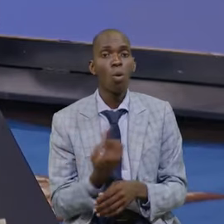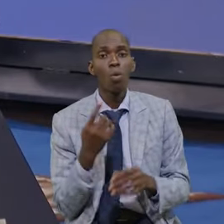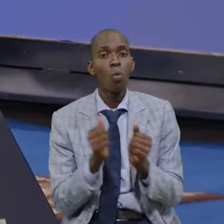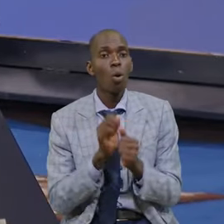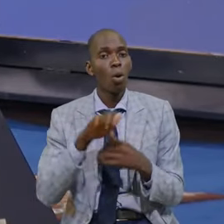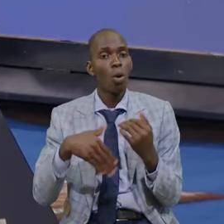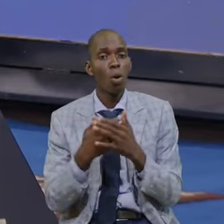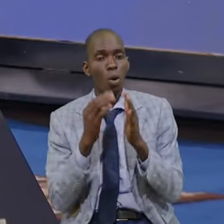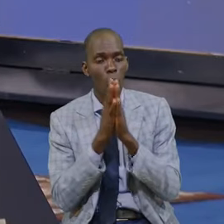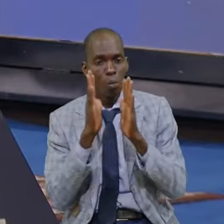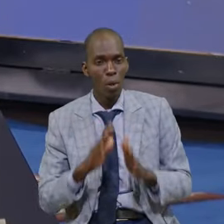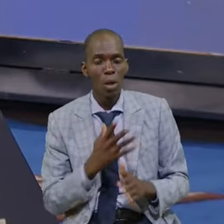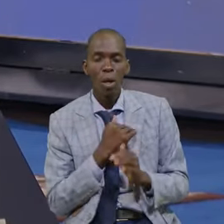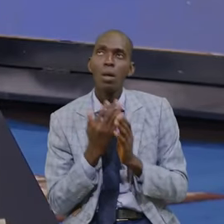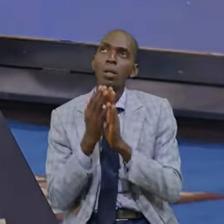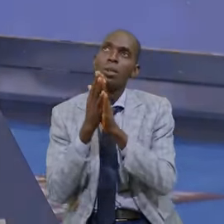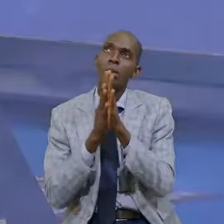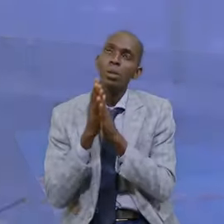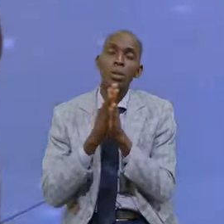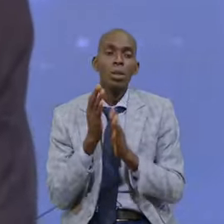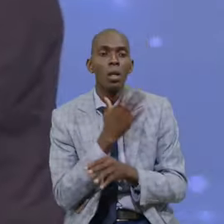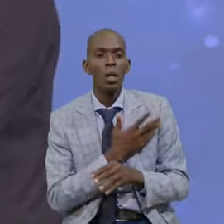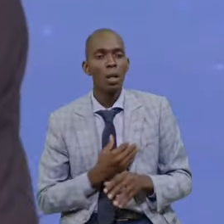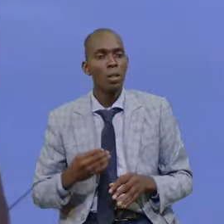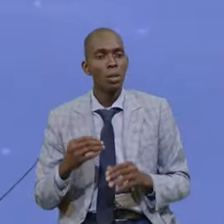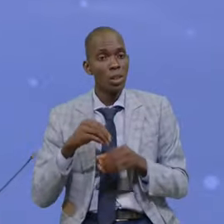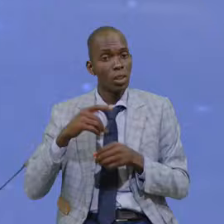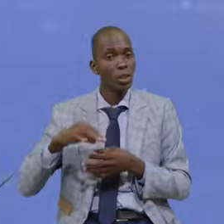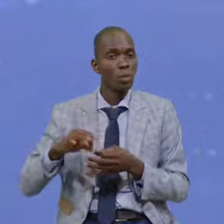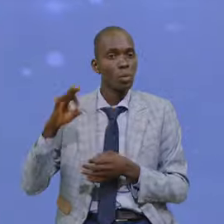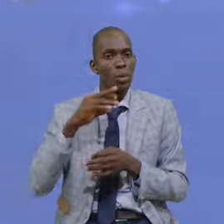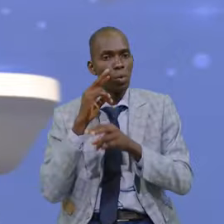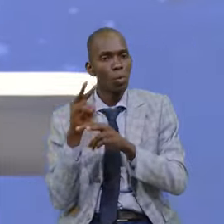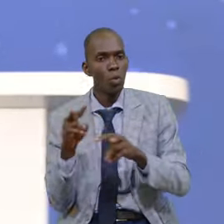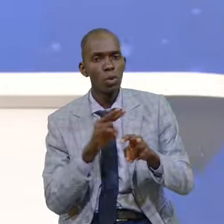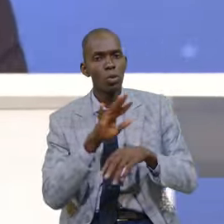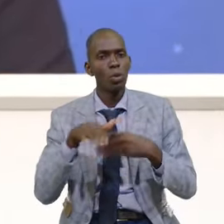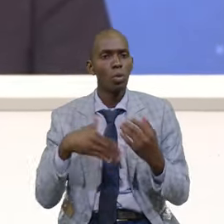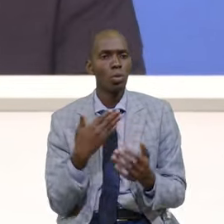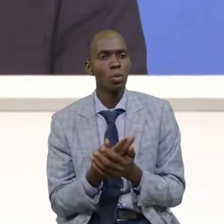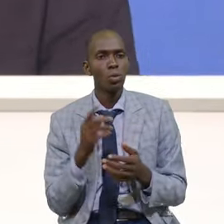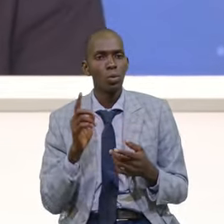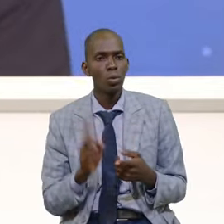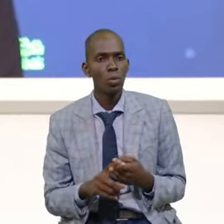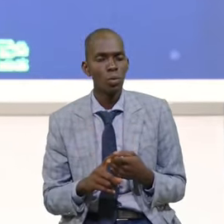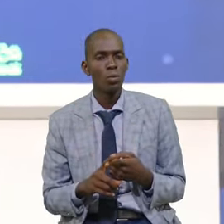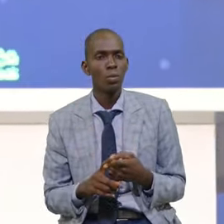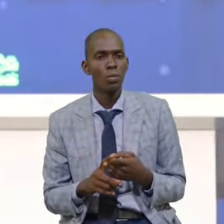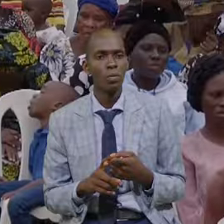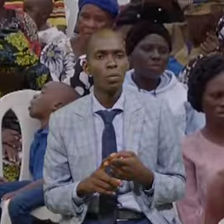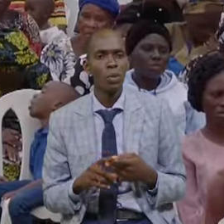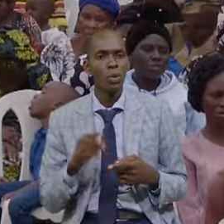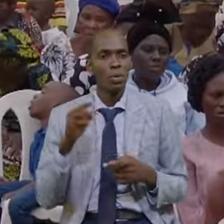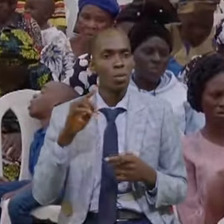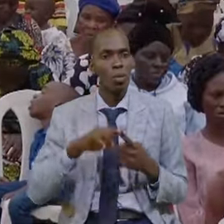Spirit, watching thereunto with all perseverance and supplication for all saints. We're coming to